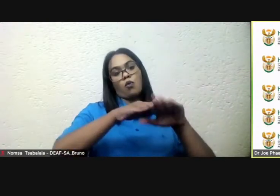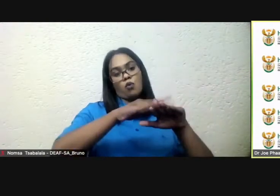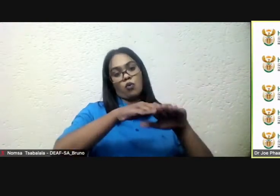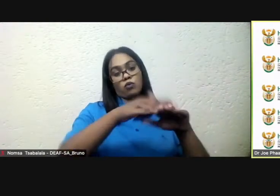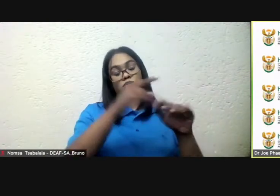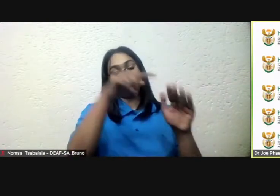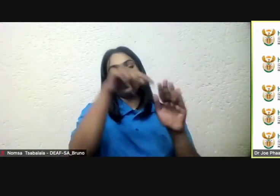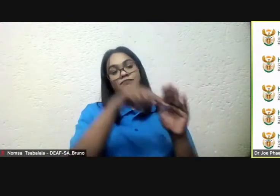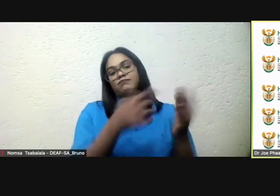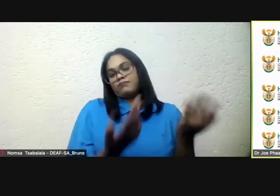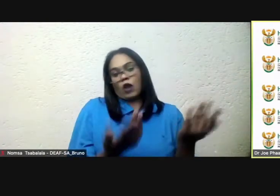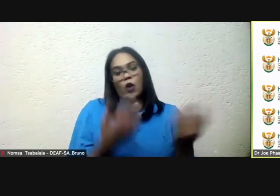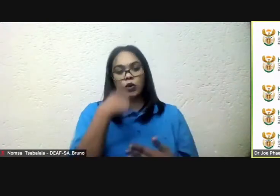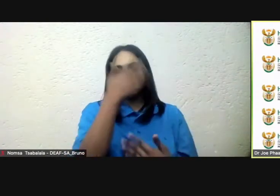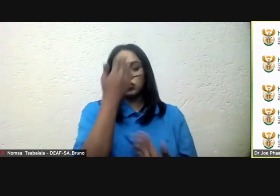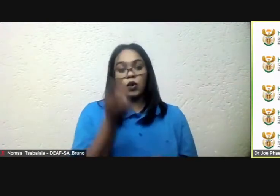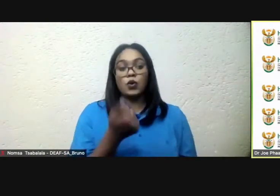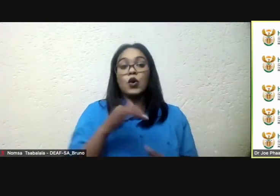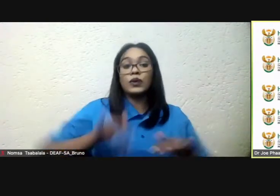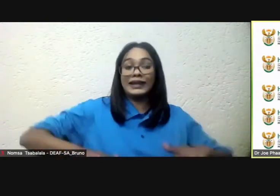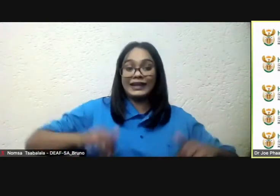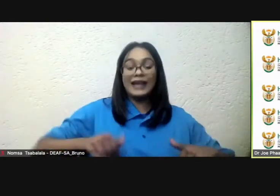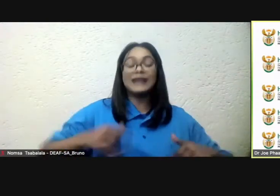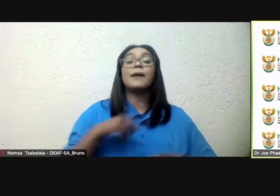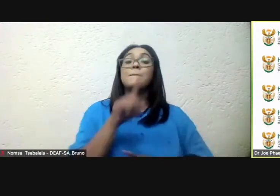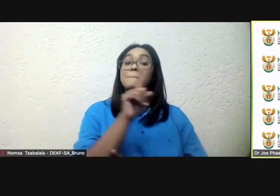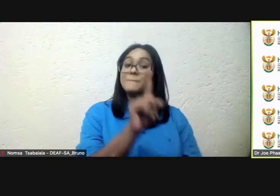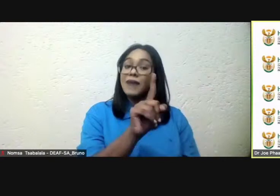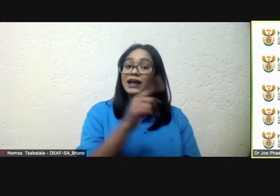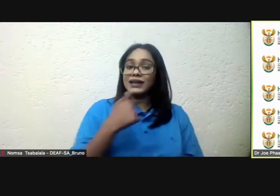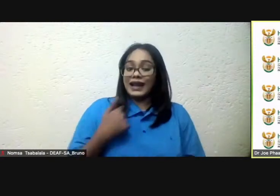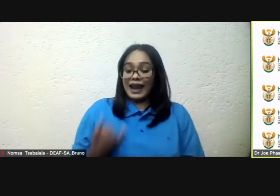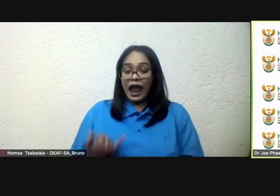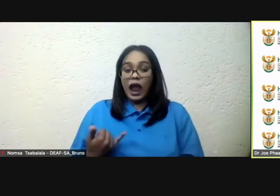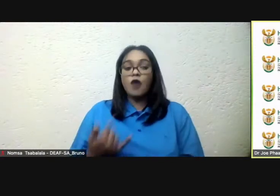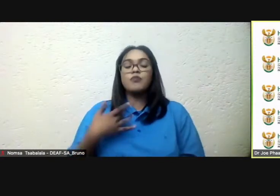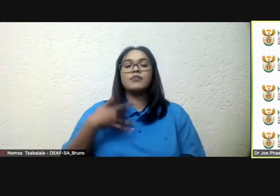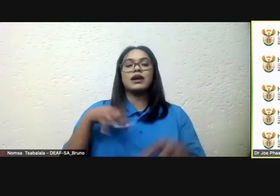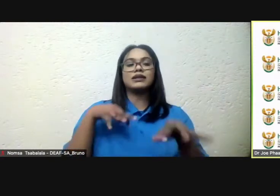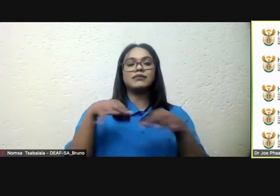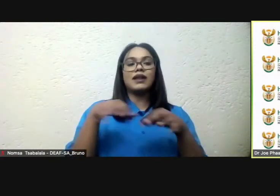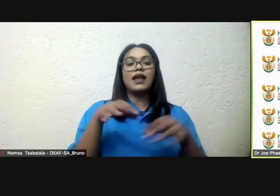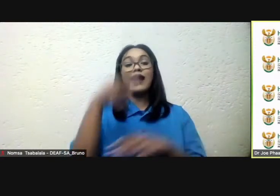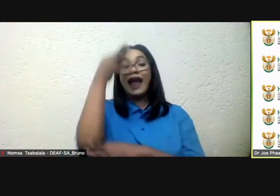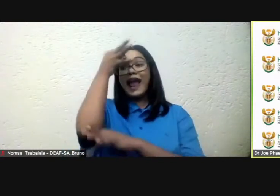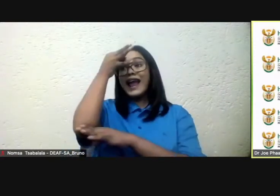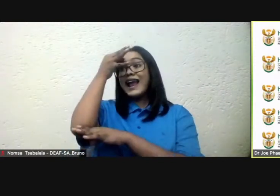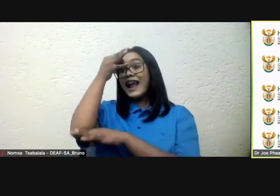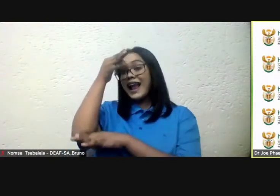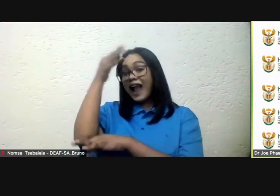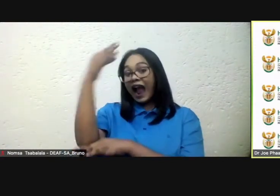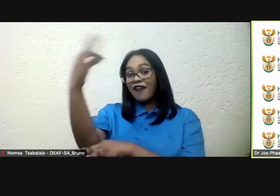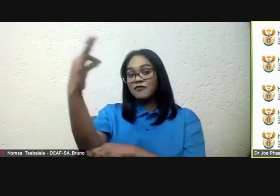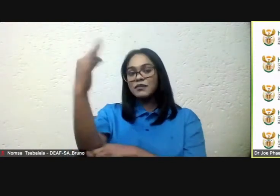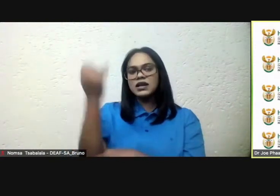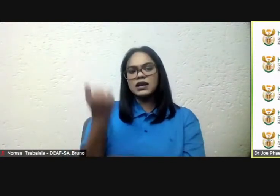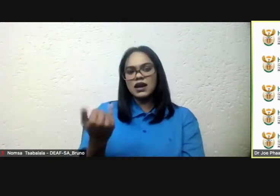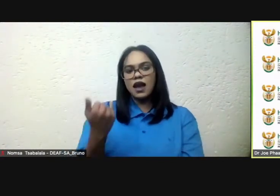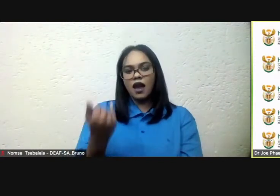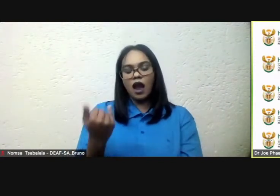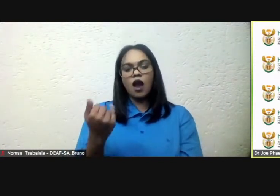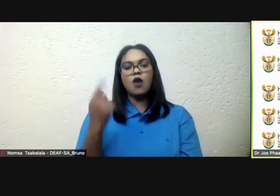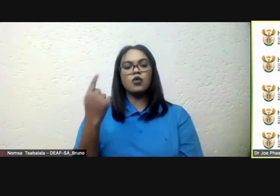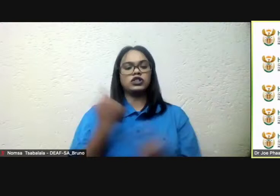just want to reiterate to say, while we should be saying what is government going to do, I think all of us individually